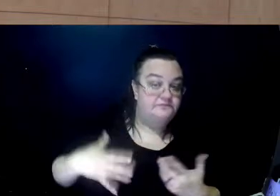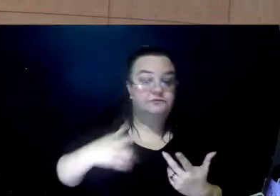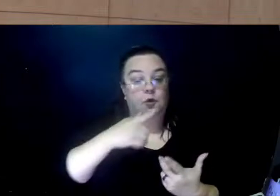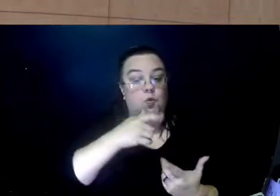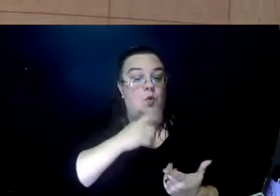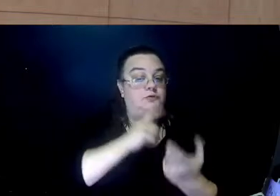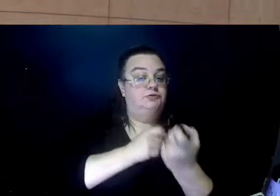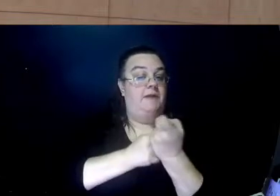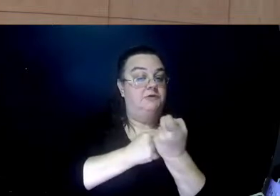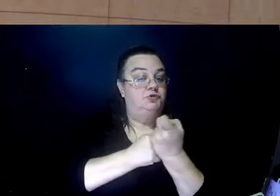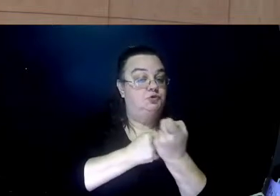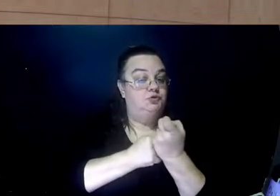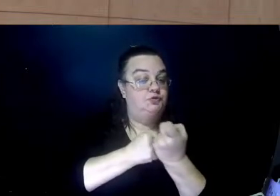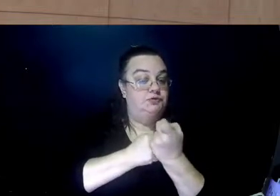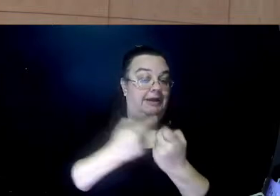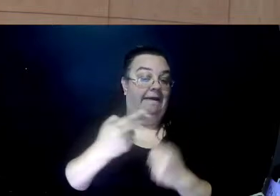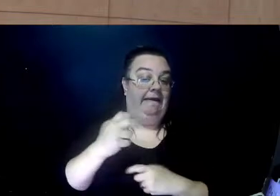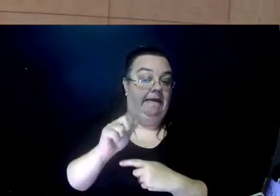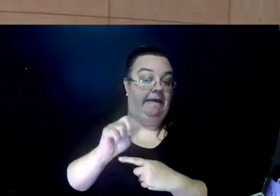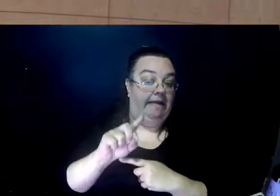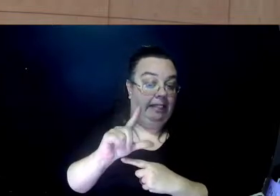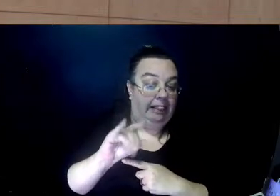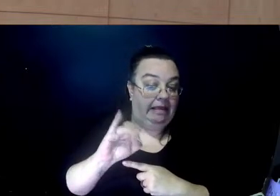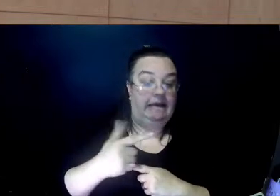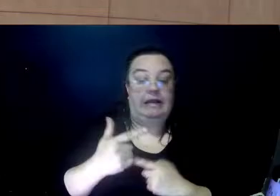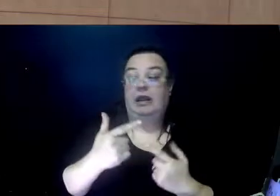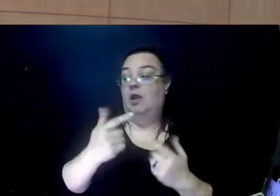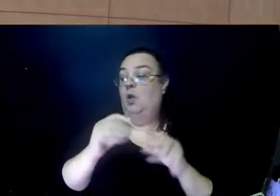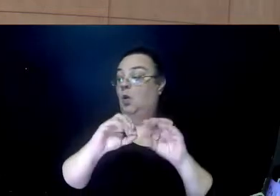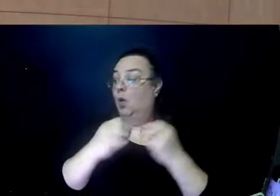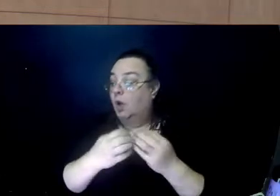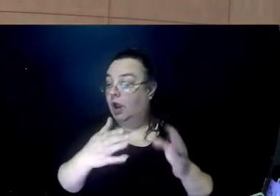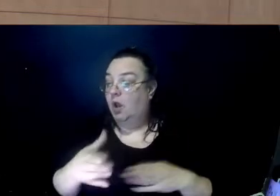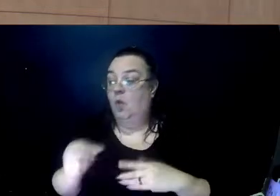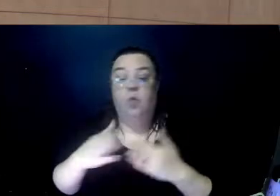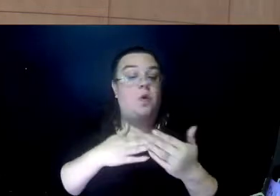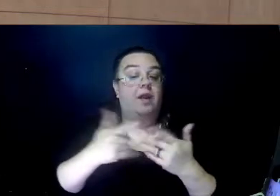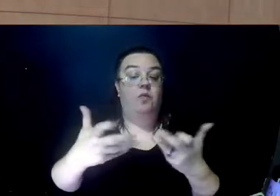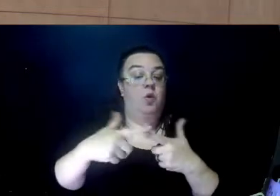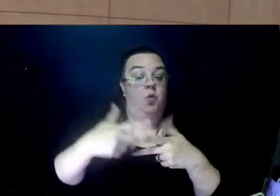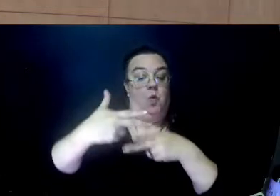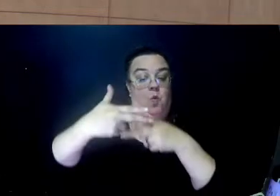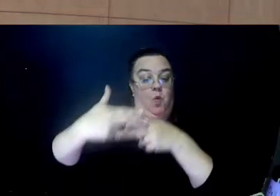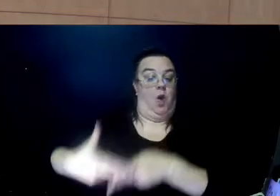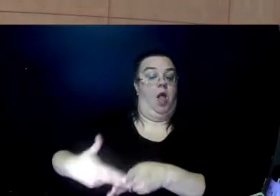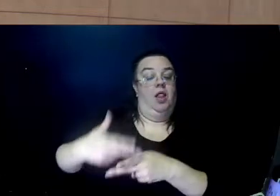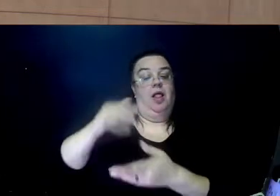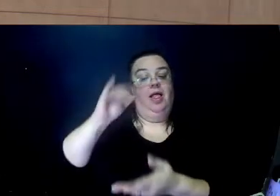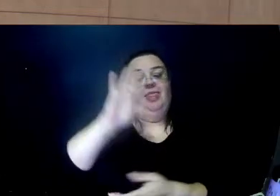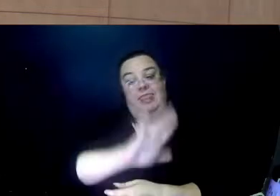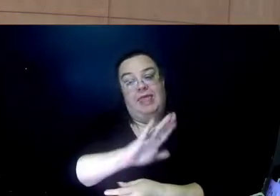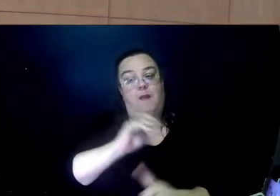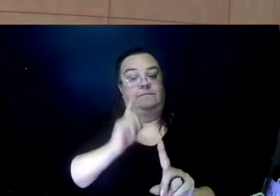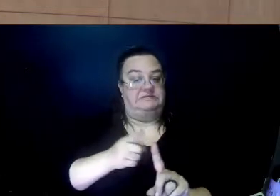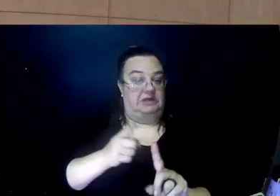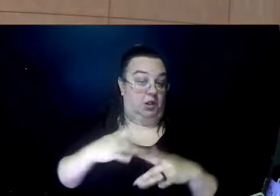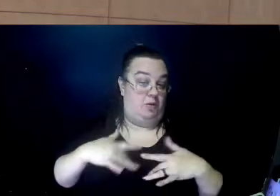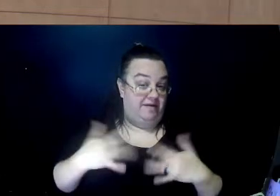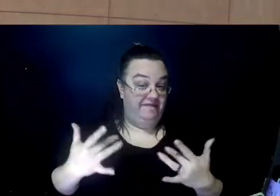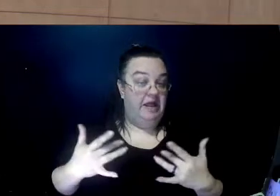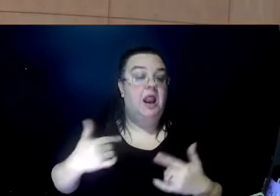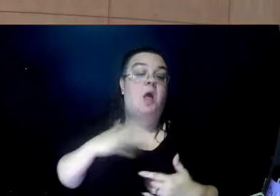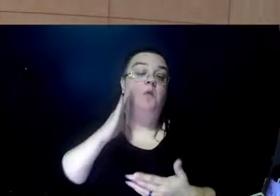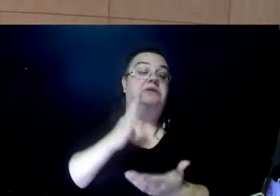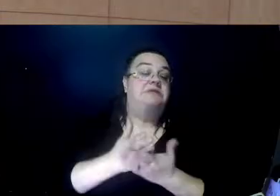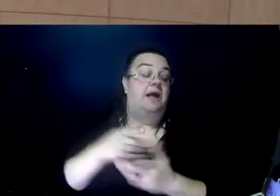sponsoring, headlining, organizing, whatever you want to call it, their particular event. I'll stop